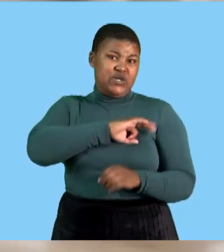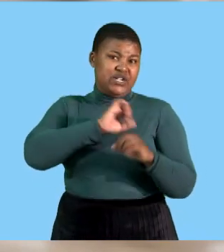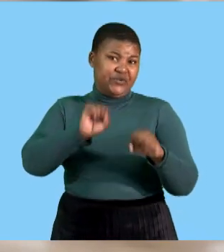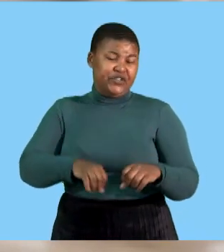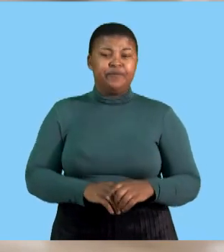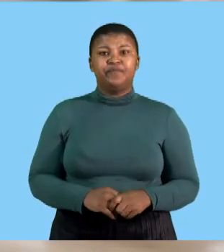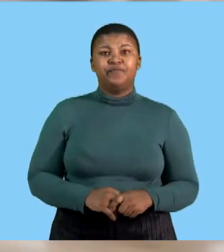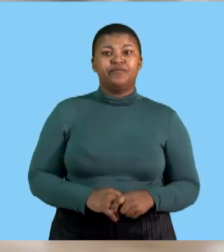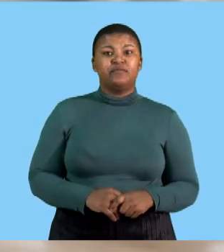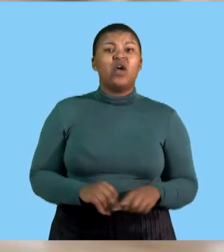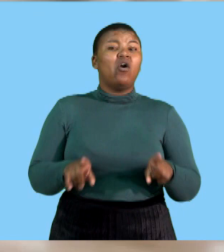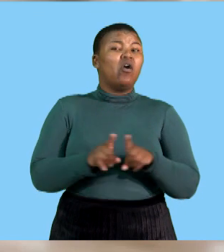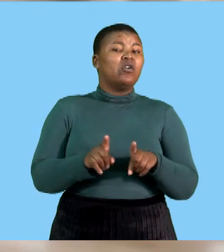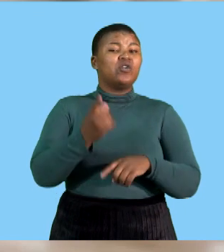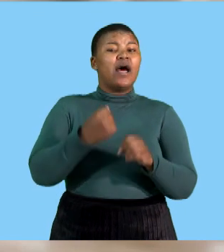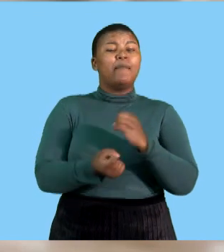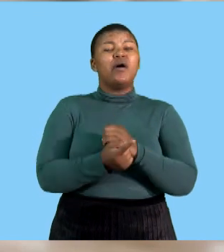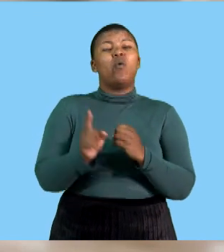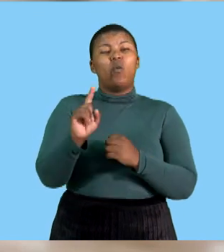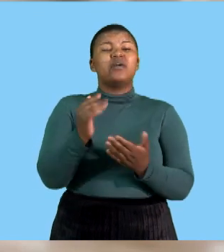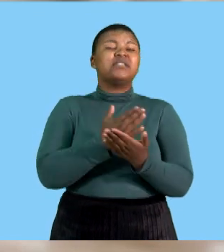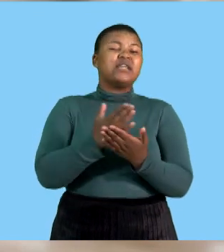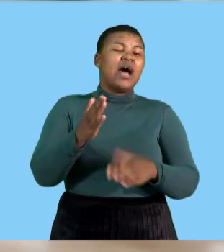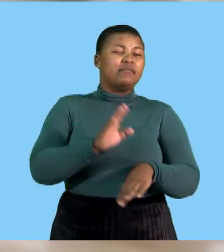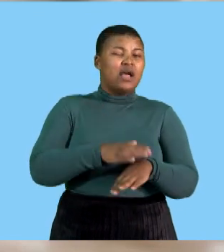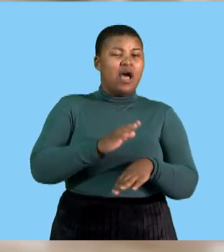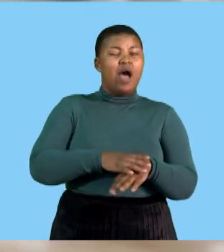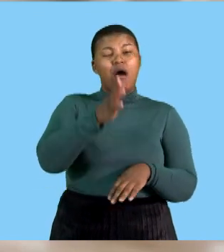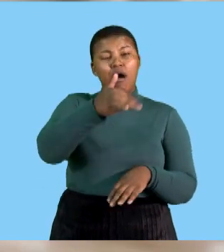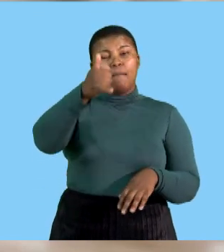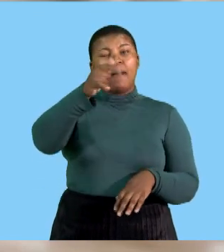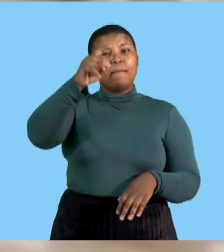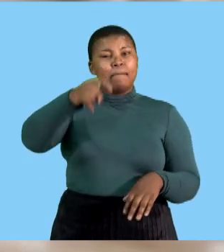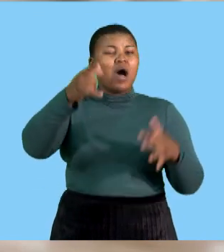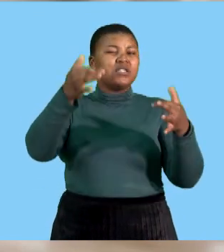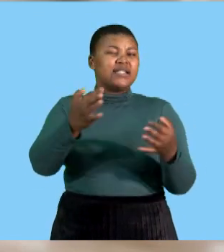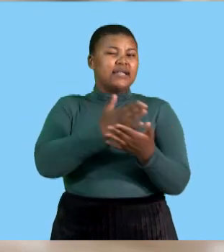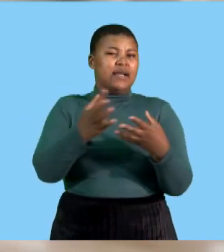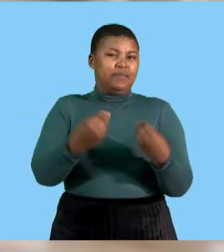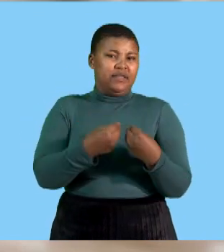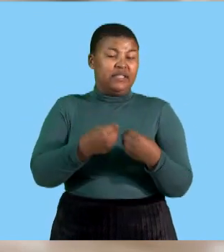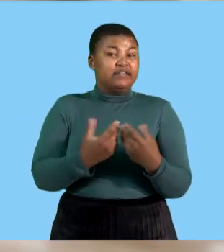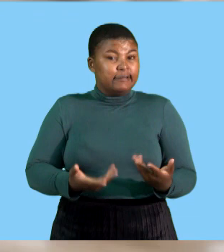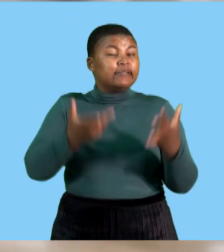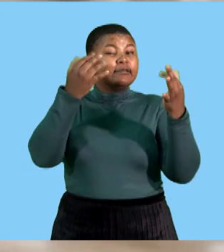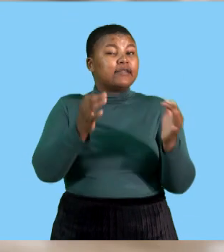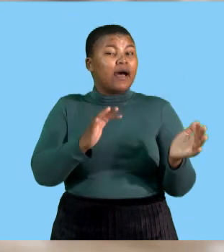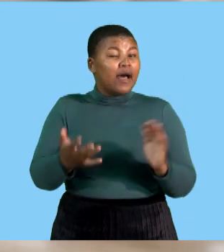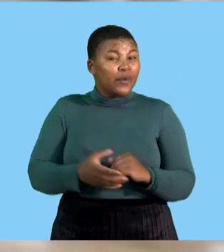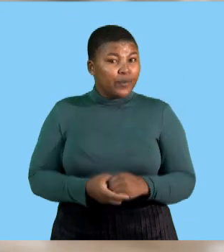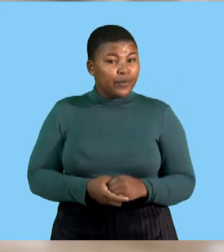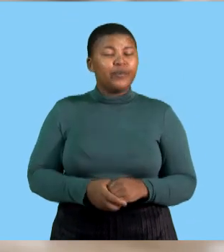what also happens is sometimes the employer has to make certain decisions. And in order for them to make